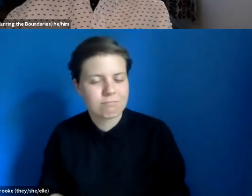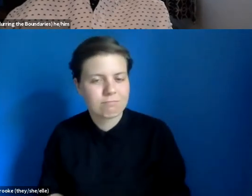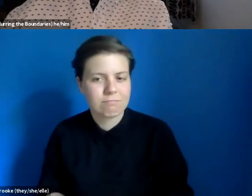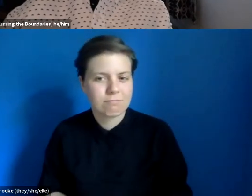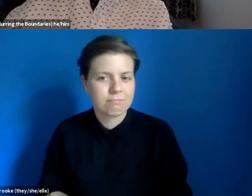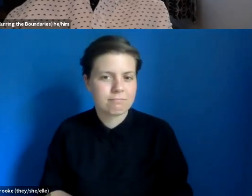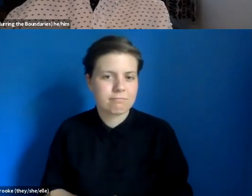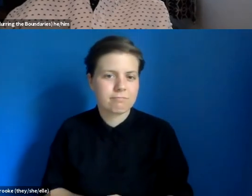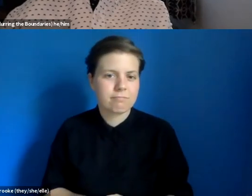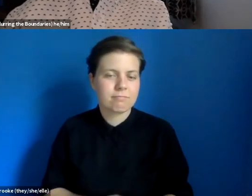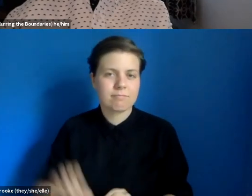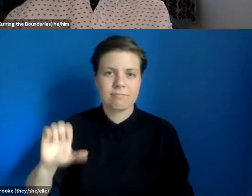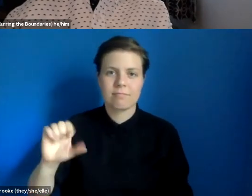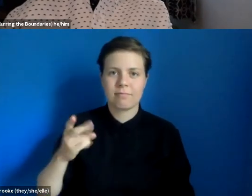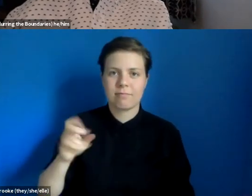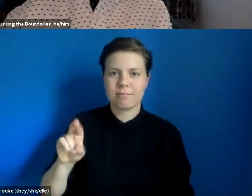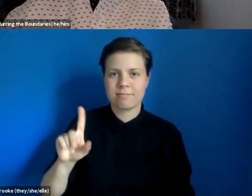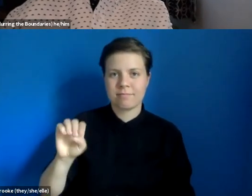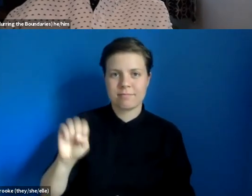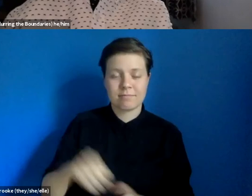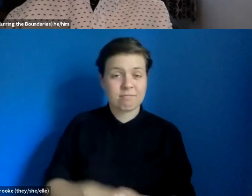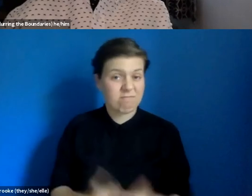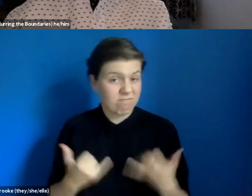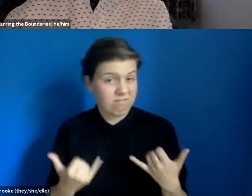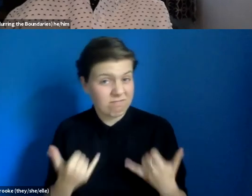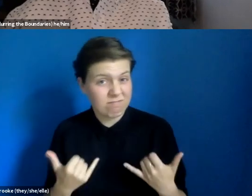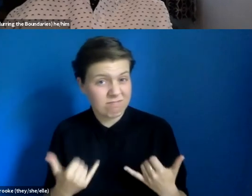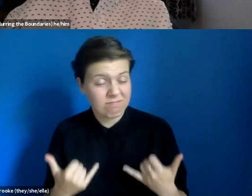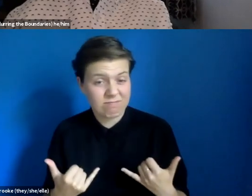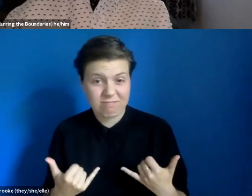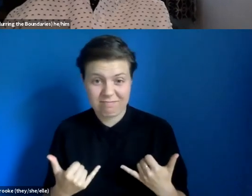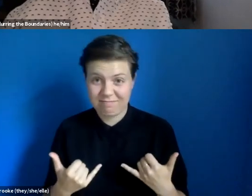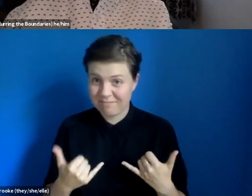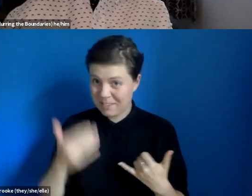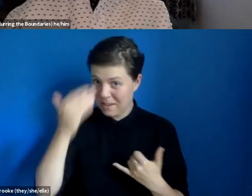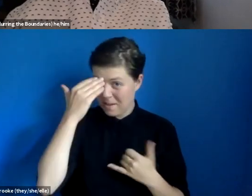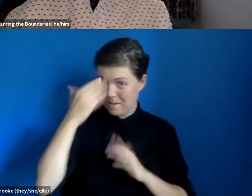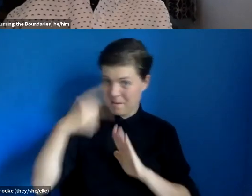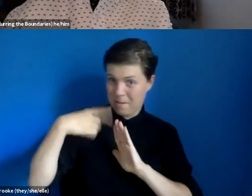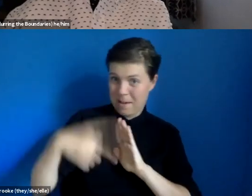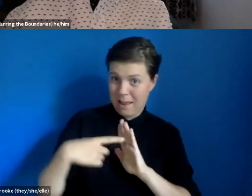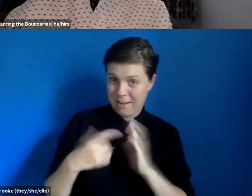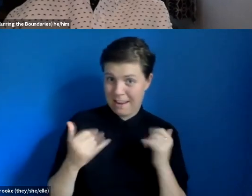I know that we're kind of reaching the end of the slot